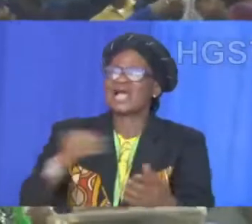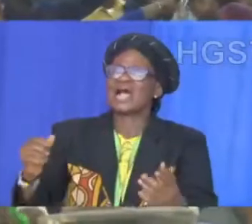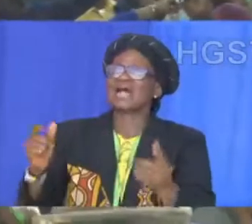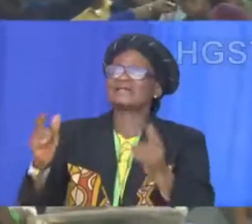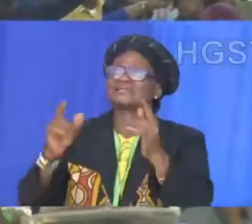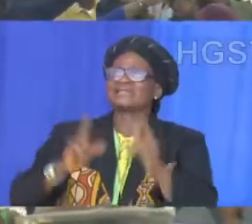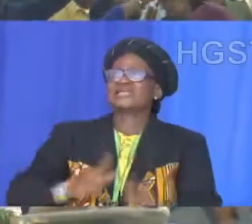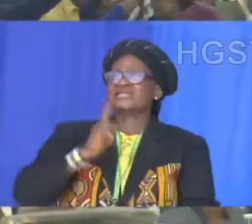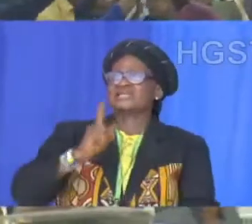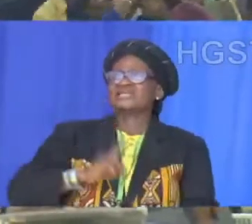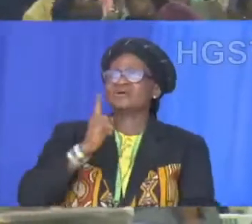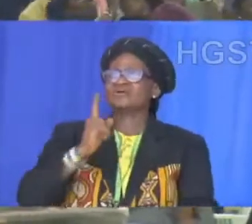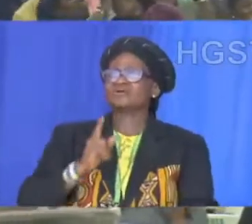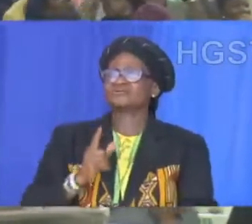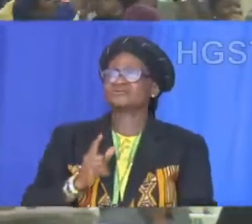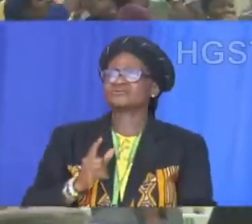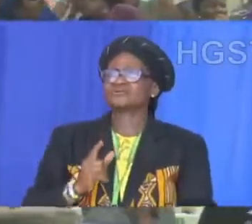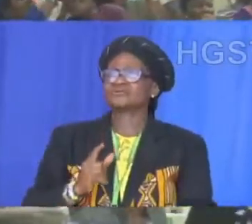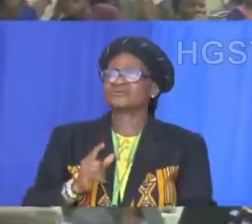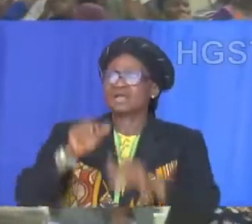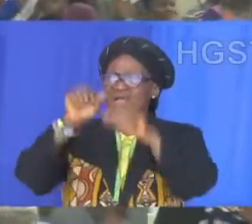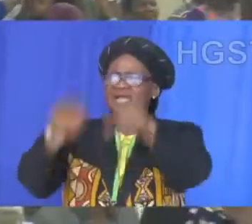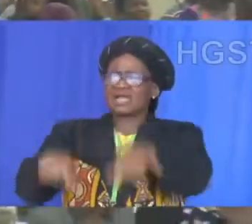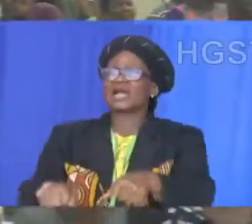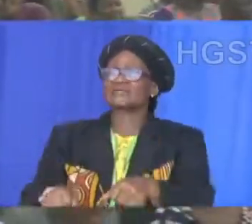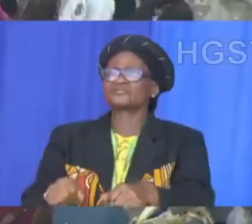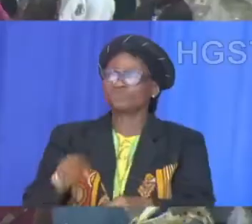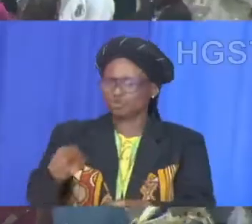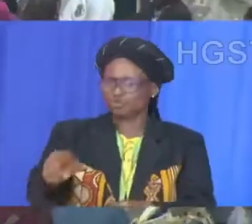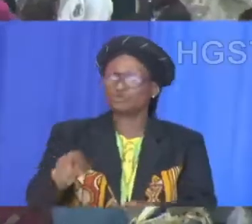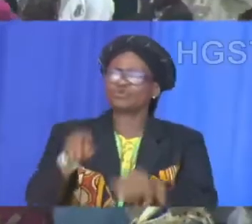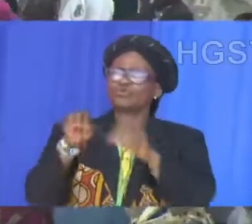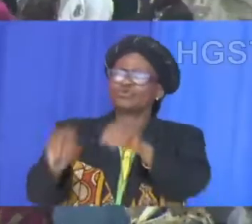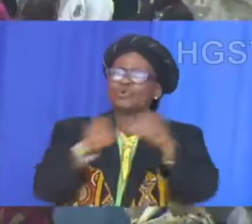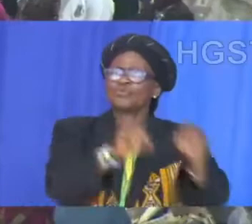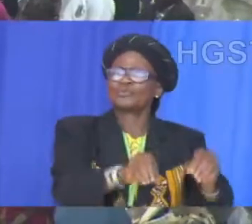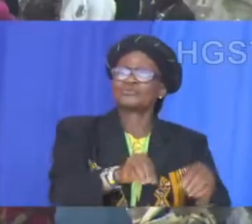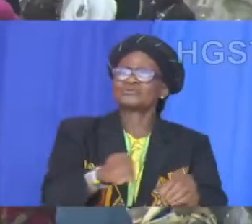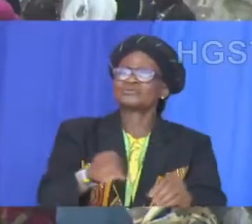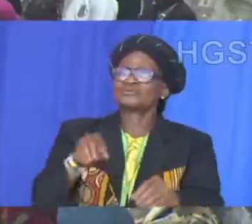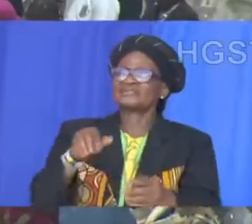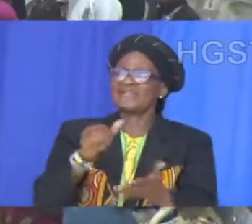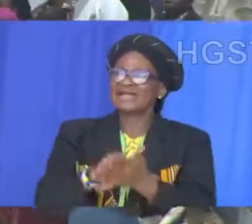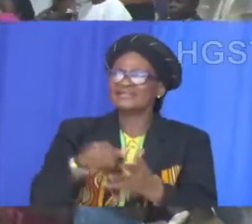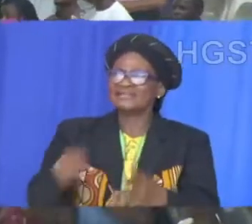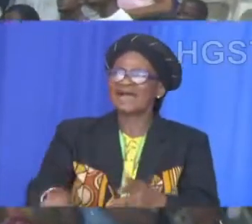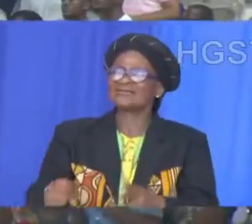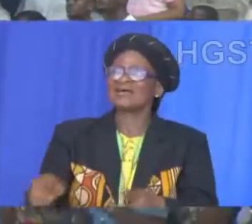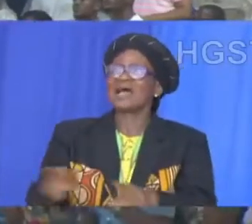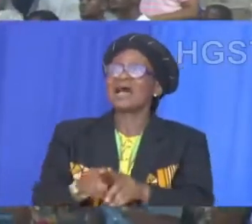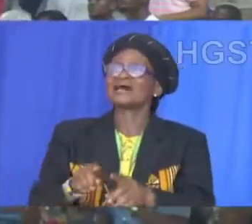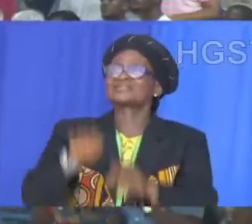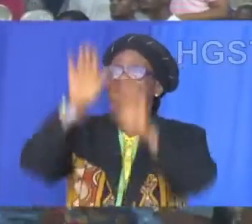So can we put that down as miracle number two? I did.